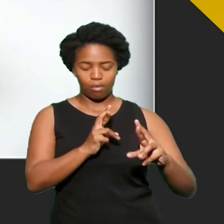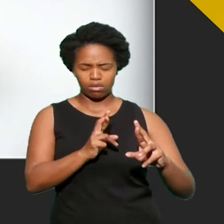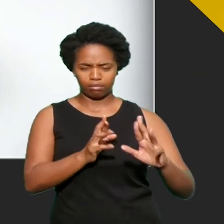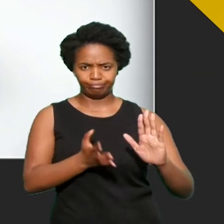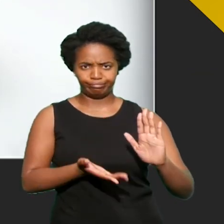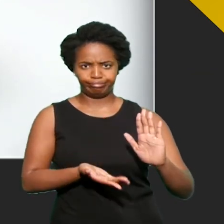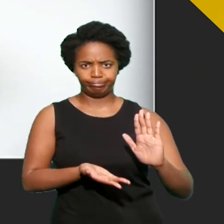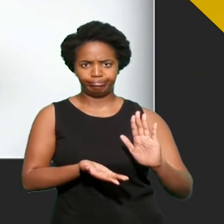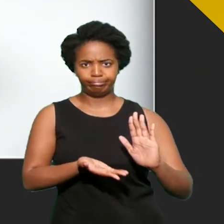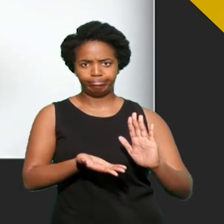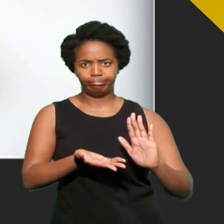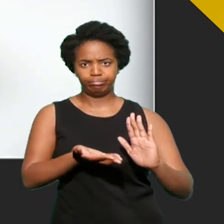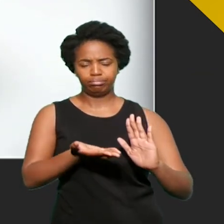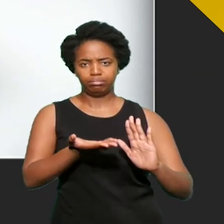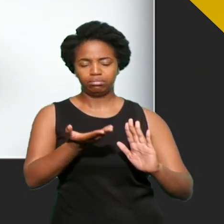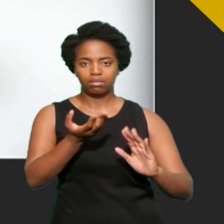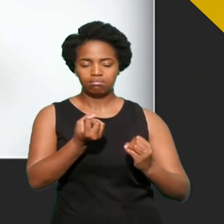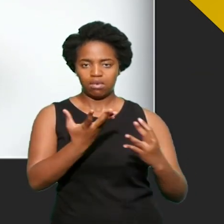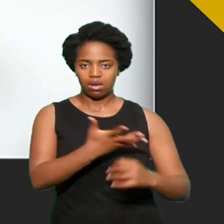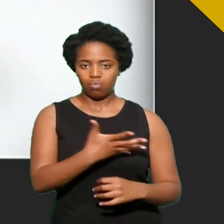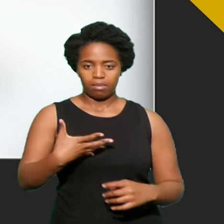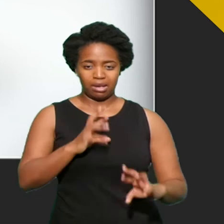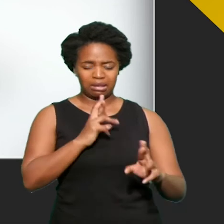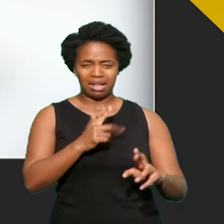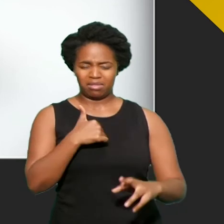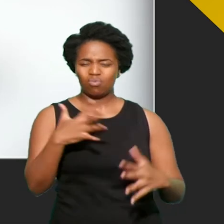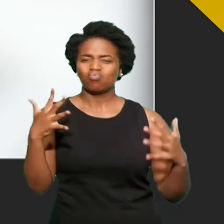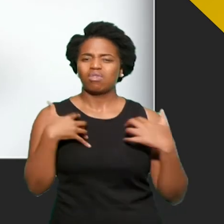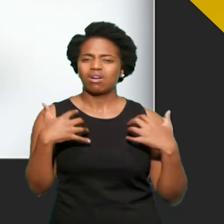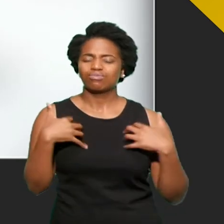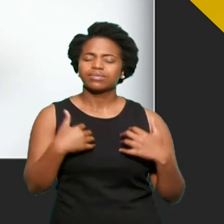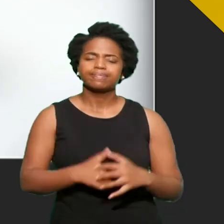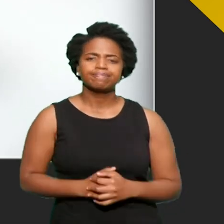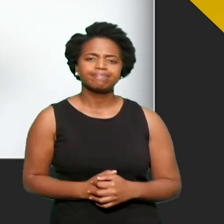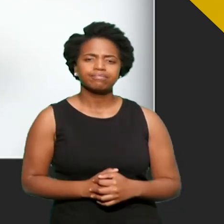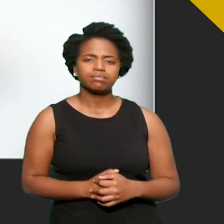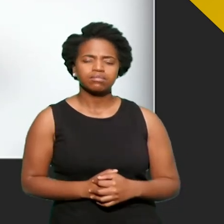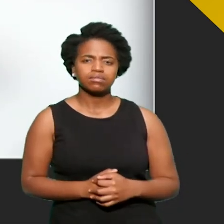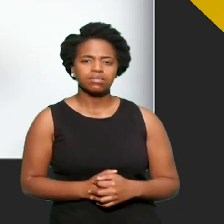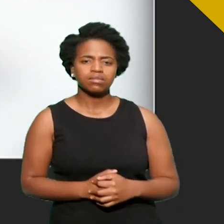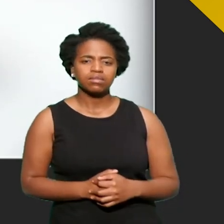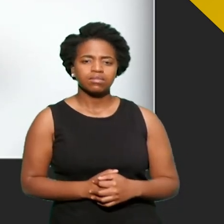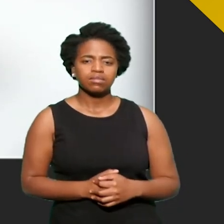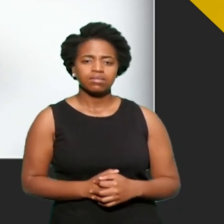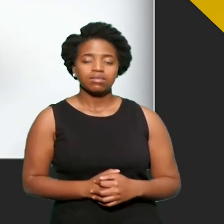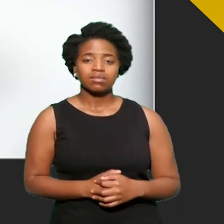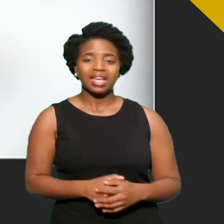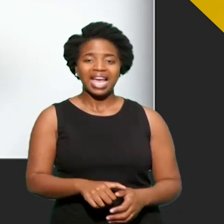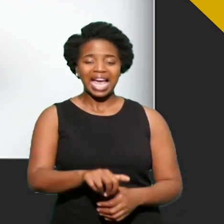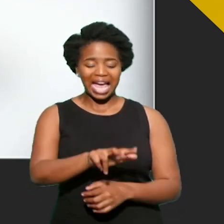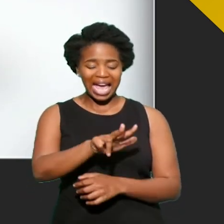violence cases during the lockdown period is worrisome. More than